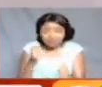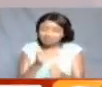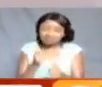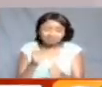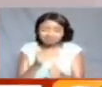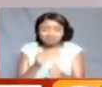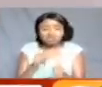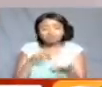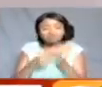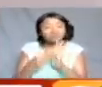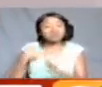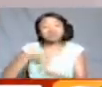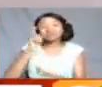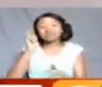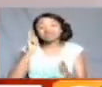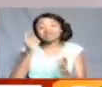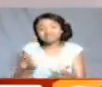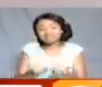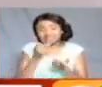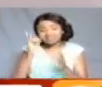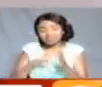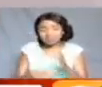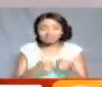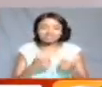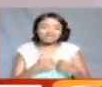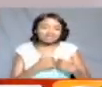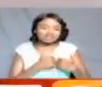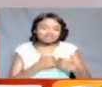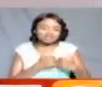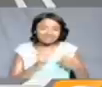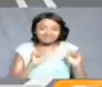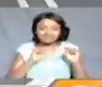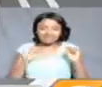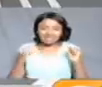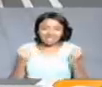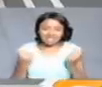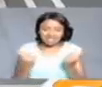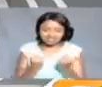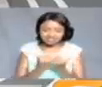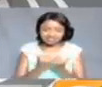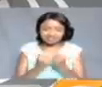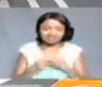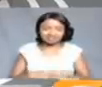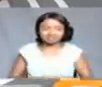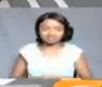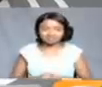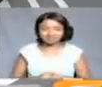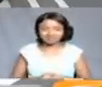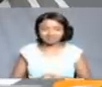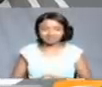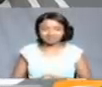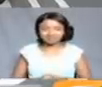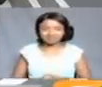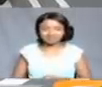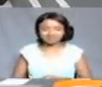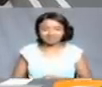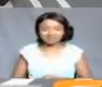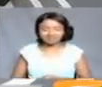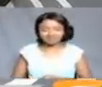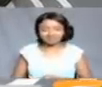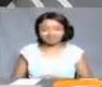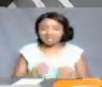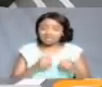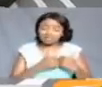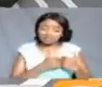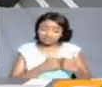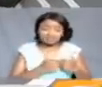dating agencies such as Mawaida, you know, to sort what of an analogy, but yes. Yes, we need those dating agencies, you